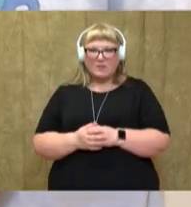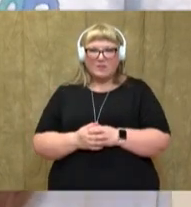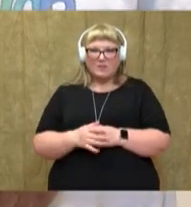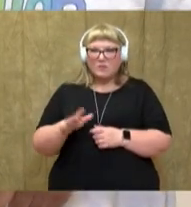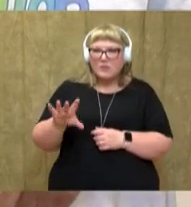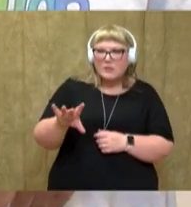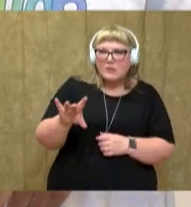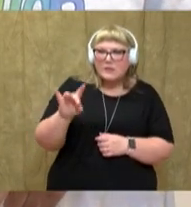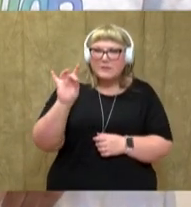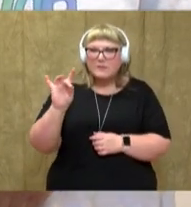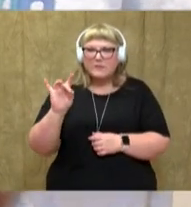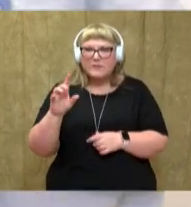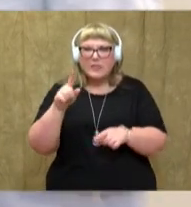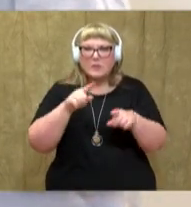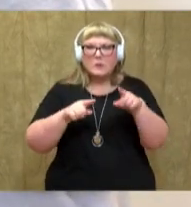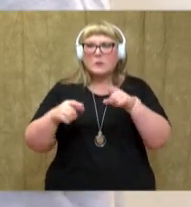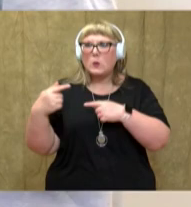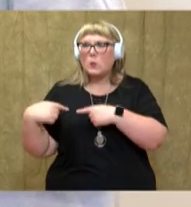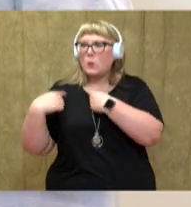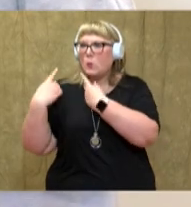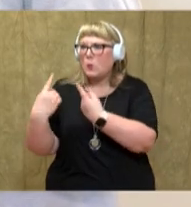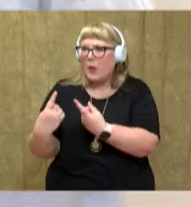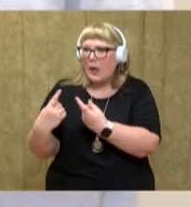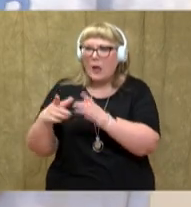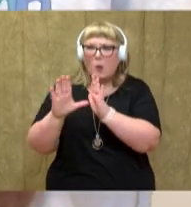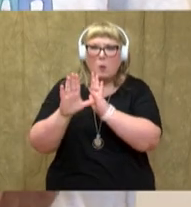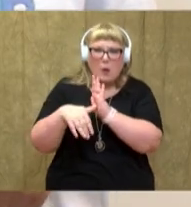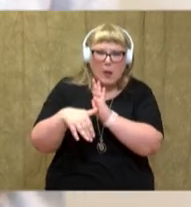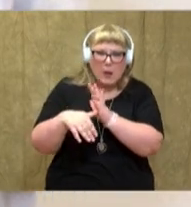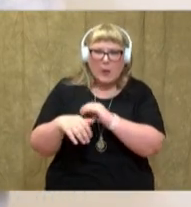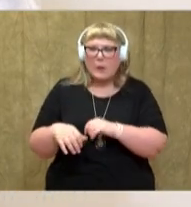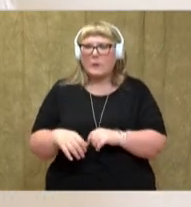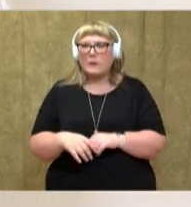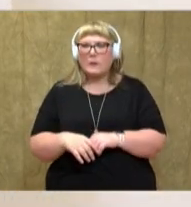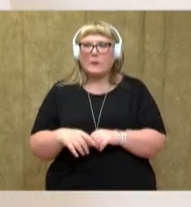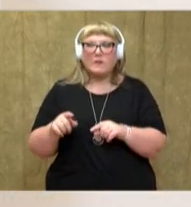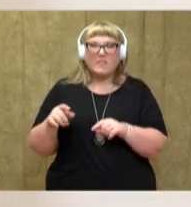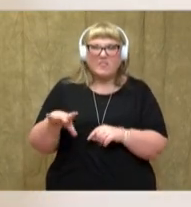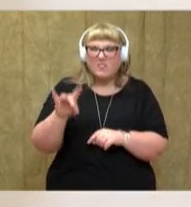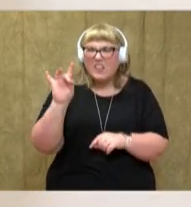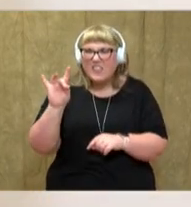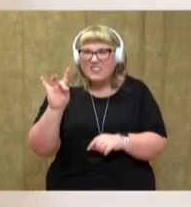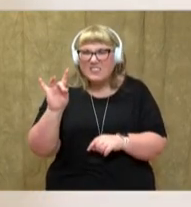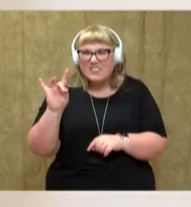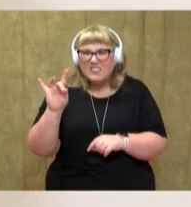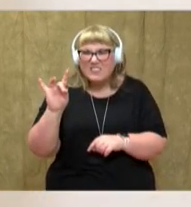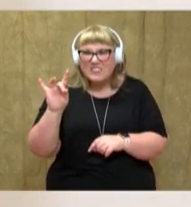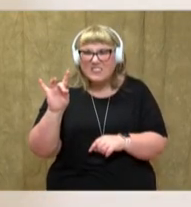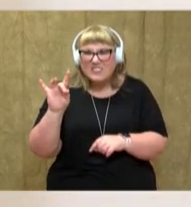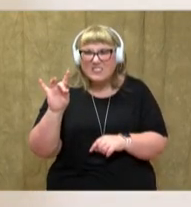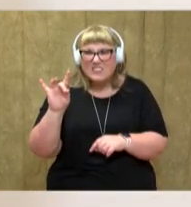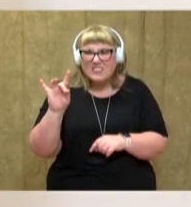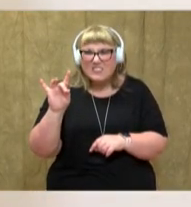you somehow help us find the word while on our bingo card?